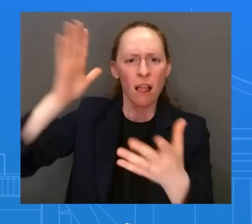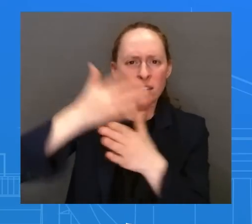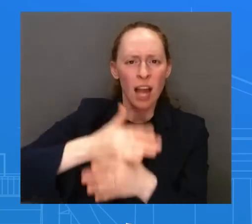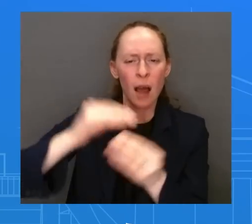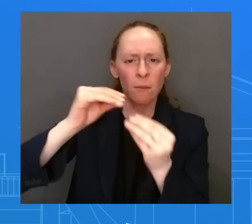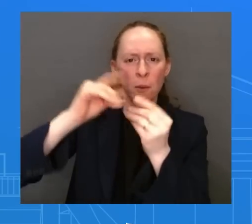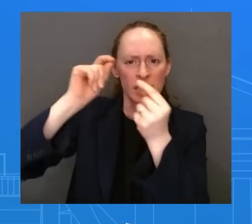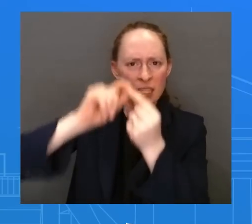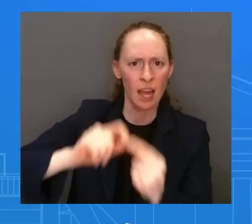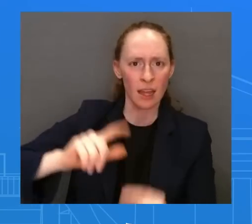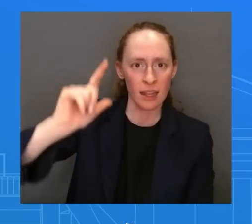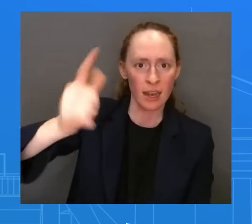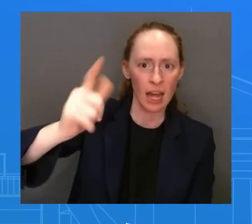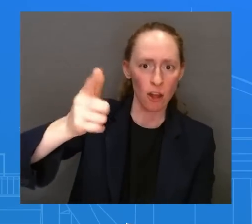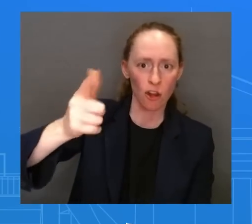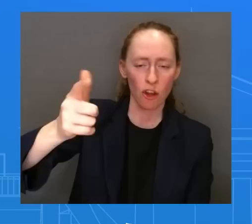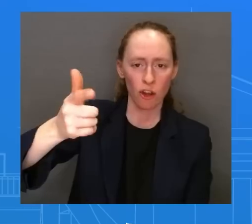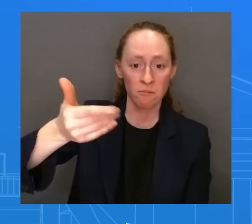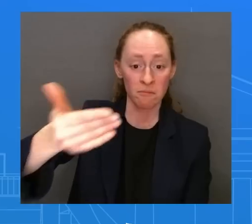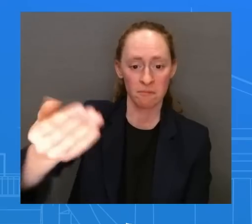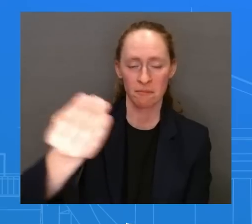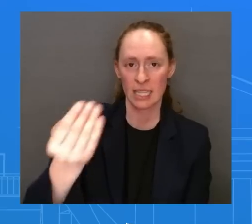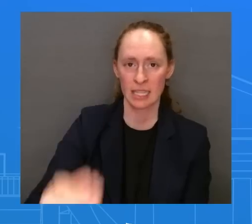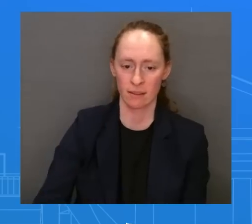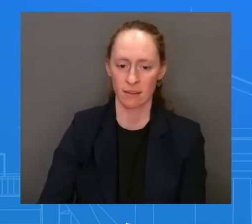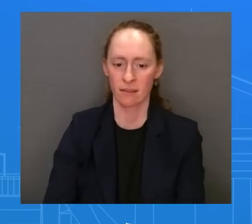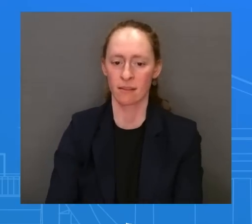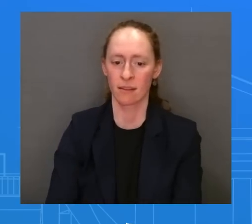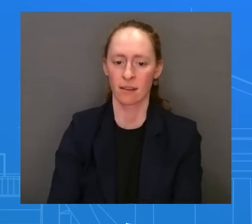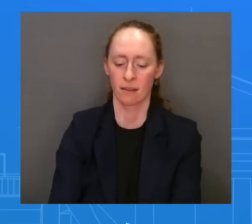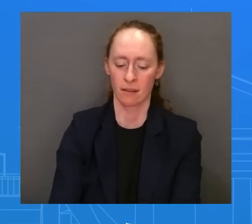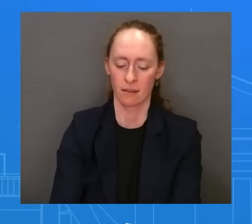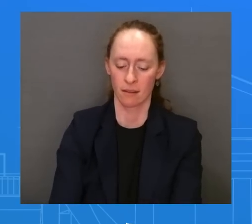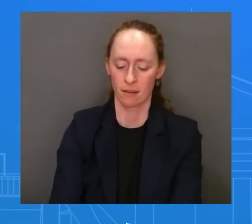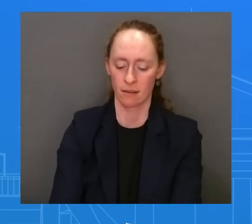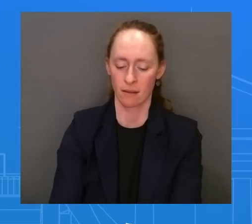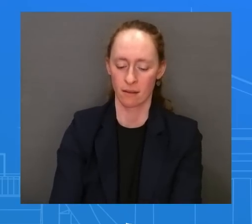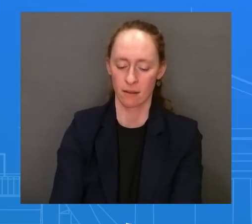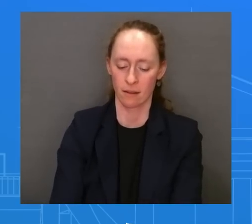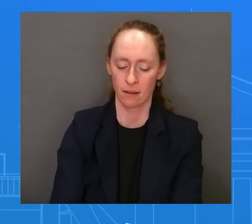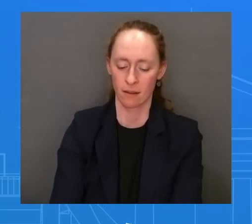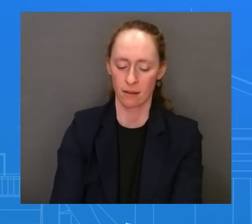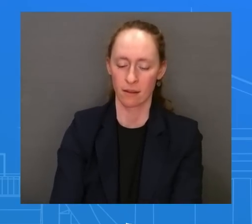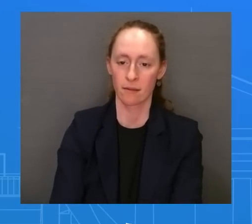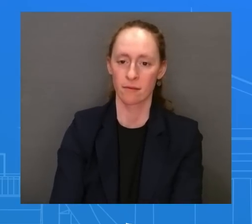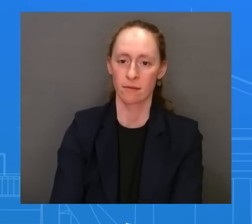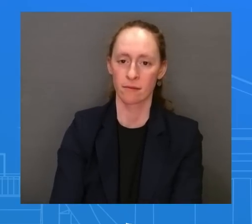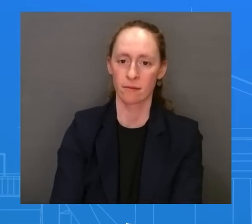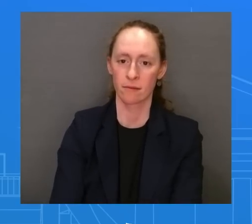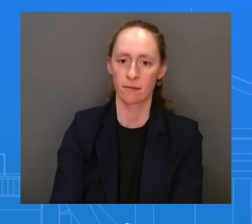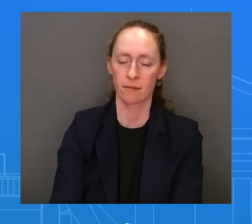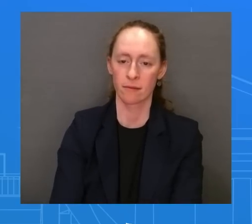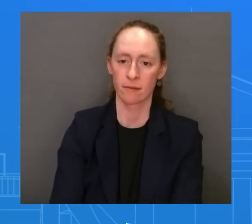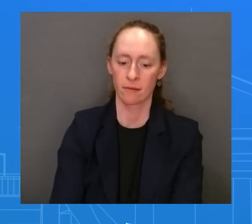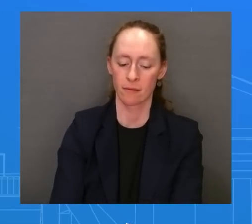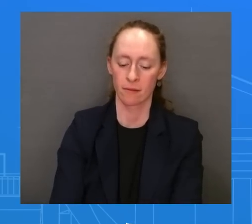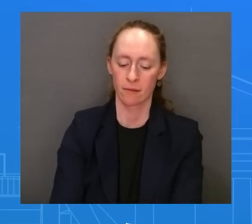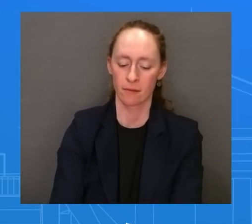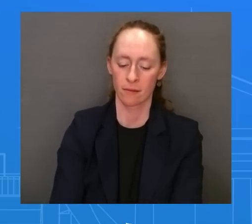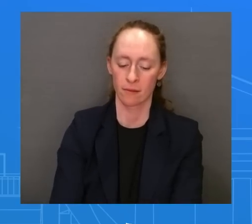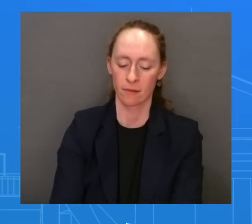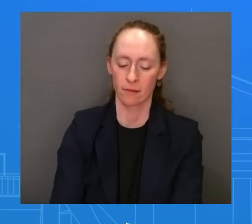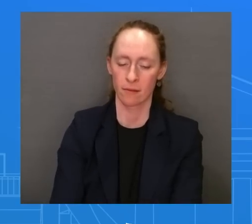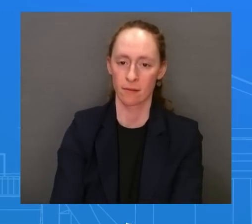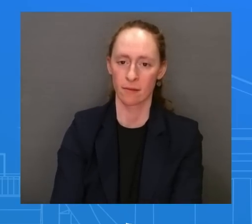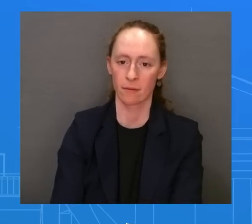we leave on Afghanistan this document says there were there was no such plans for withdrawal in